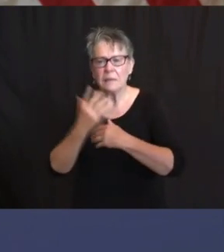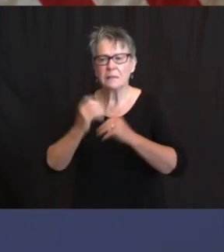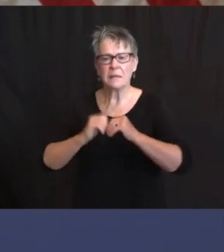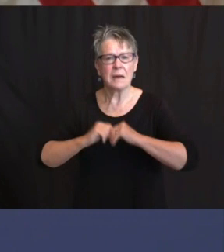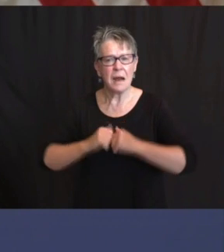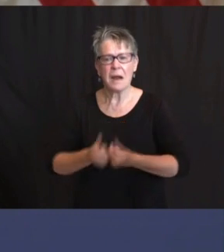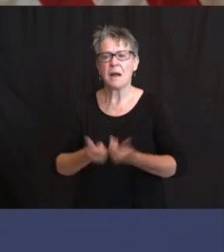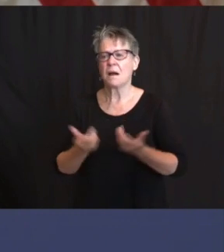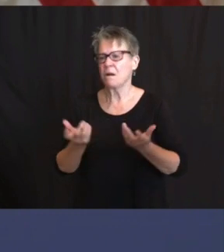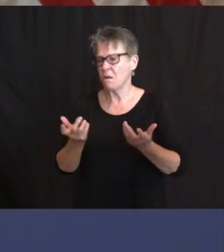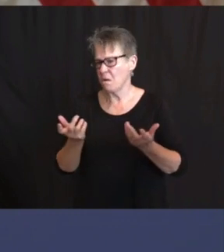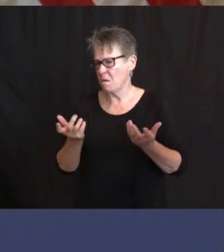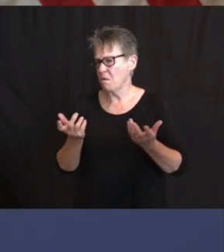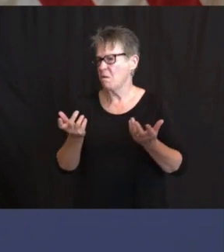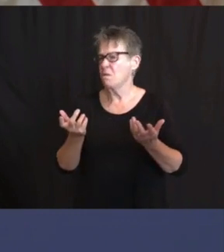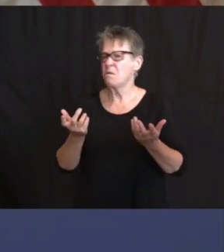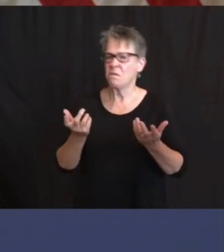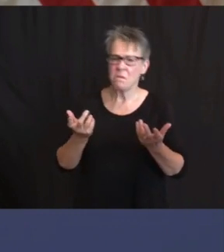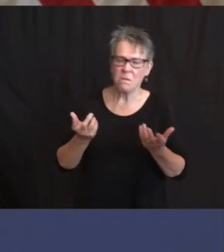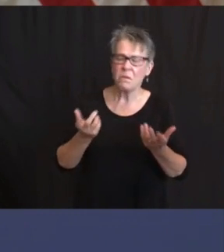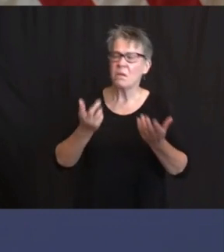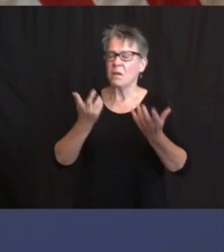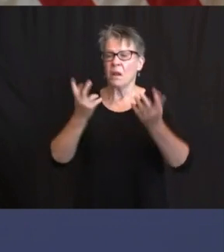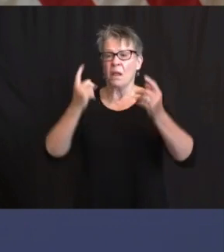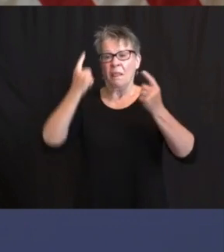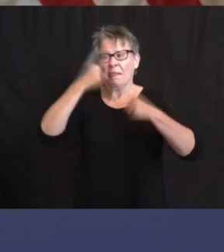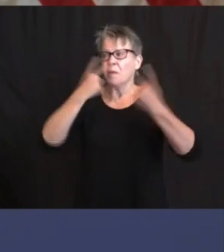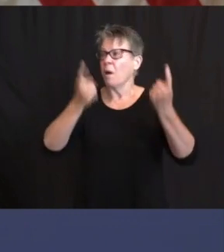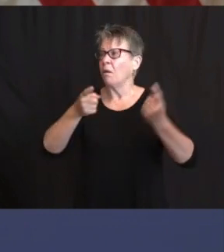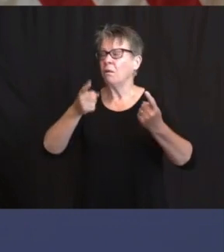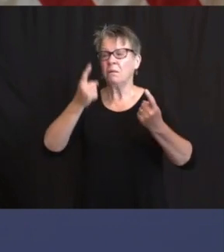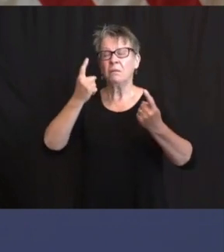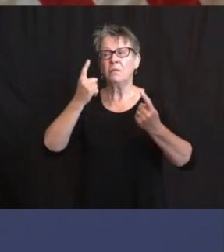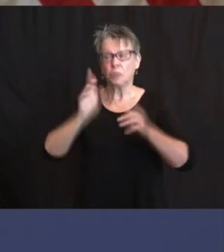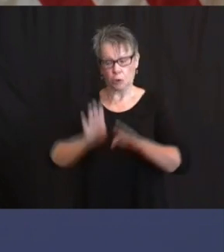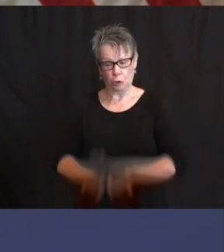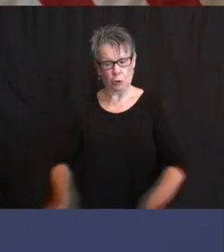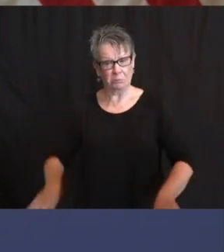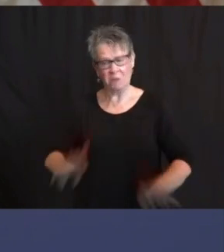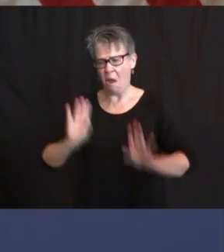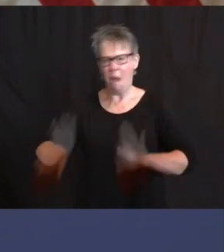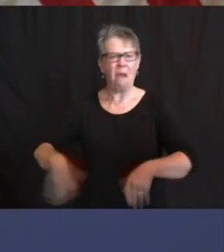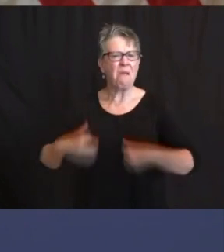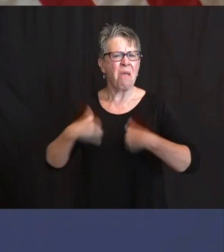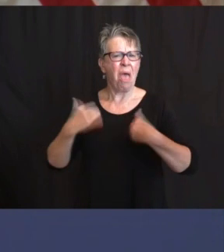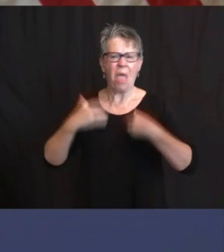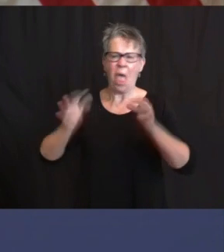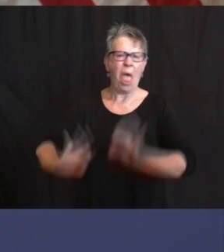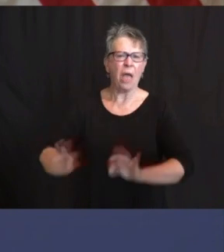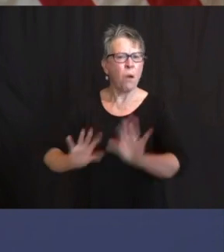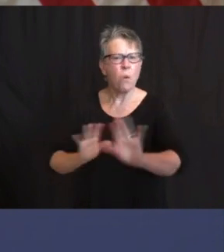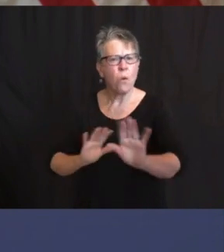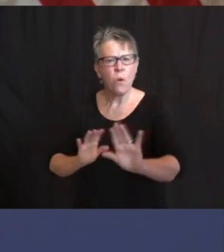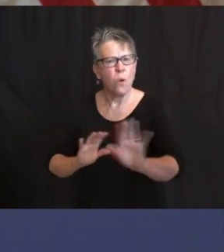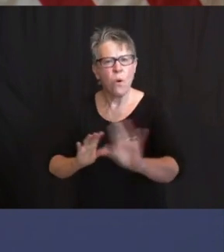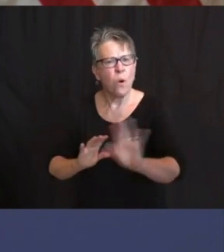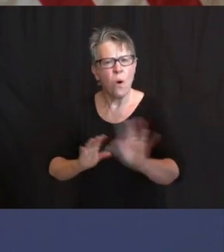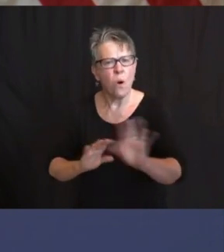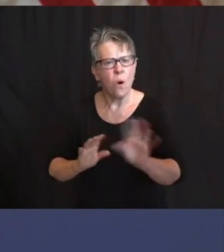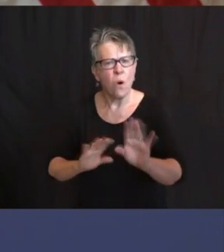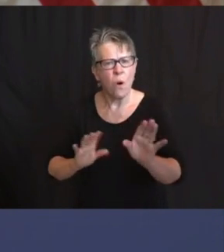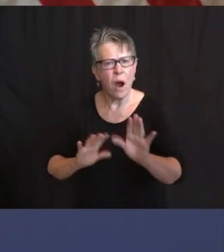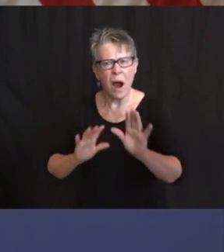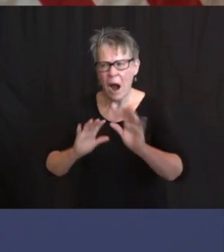ensure the safety of all on the campus environment. This guidance today aligns with our phased road back plan